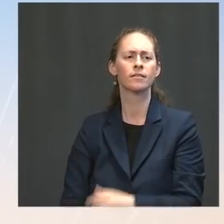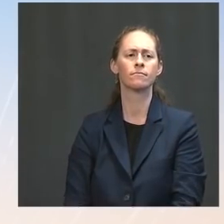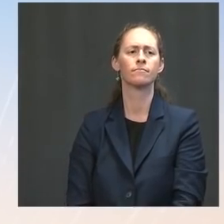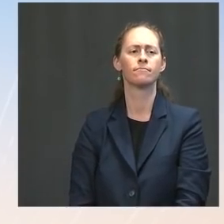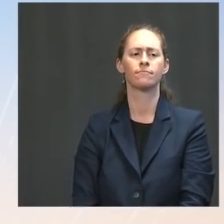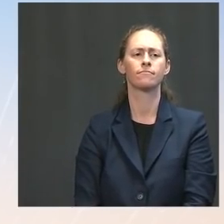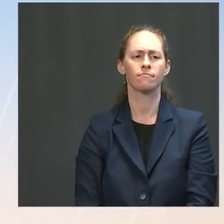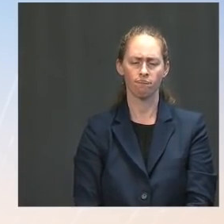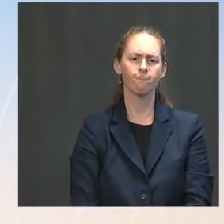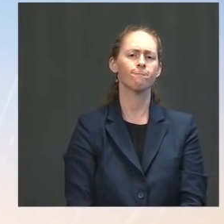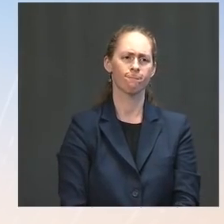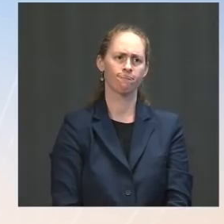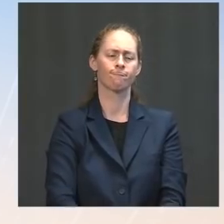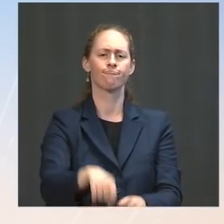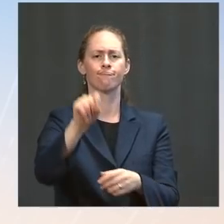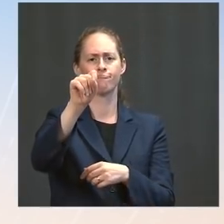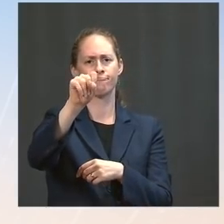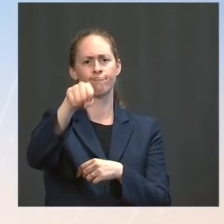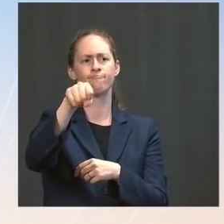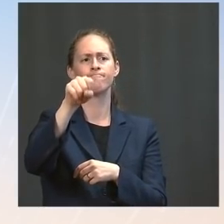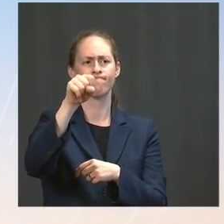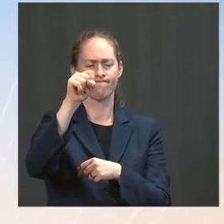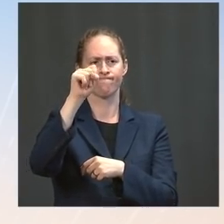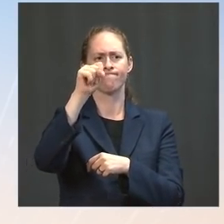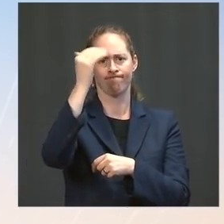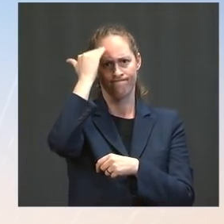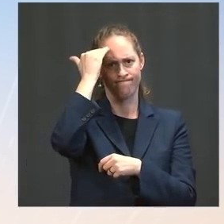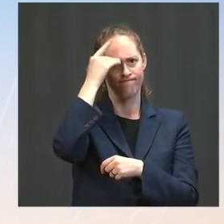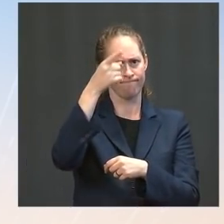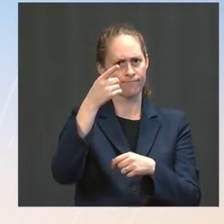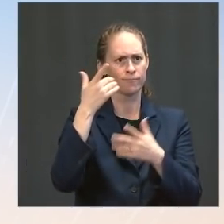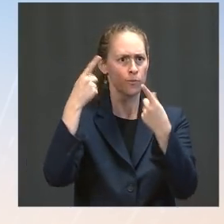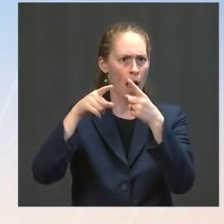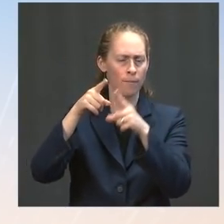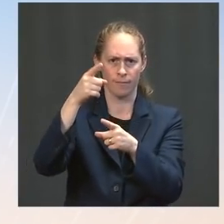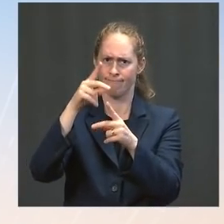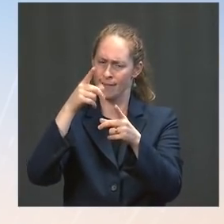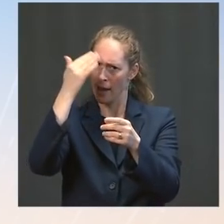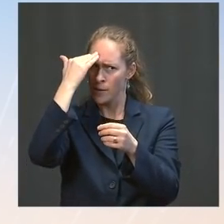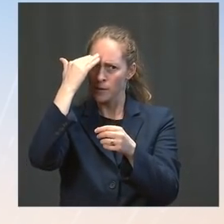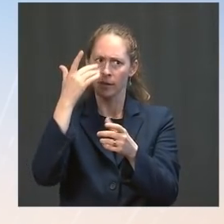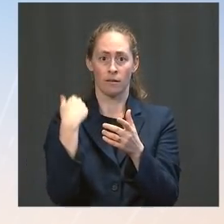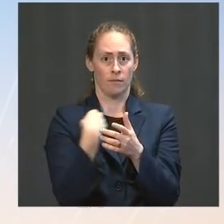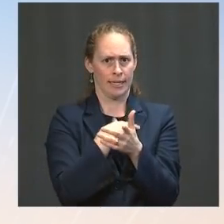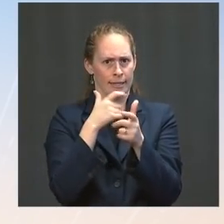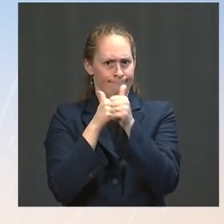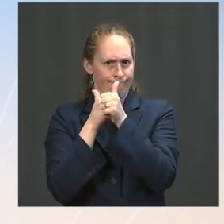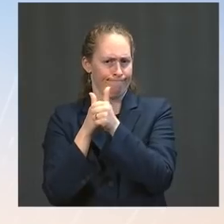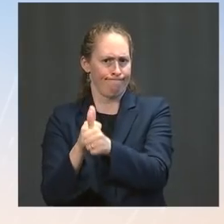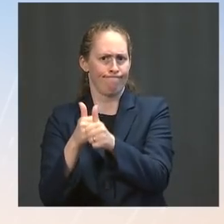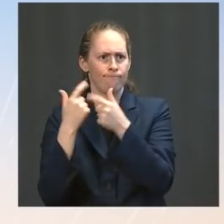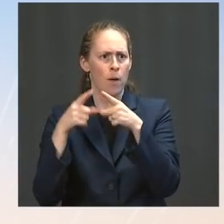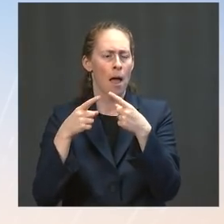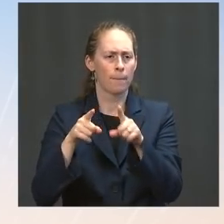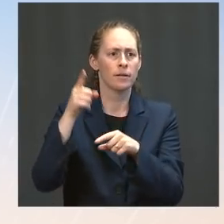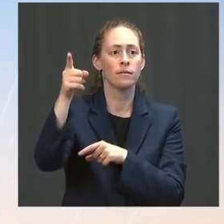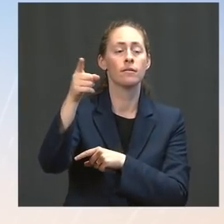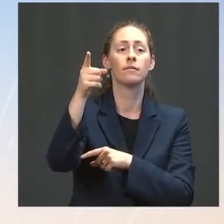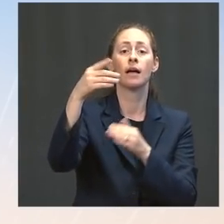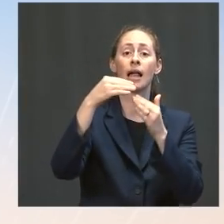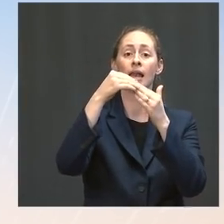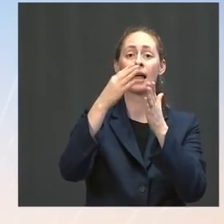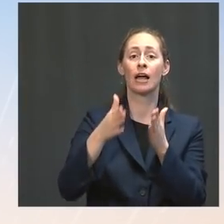And as you well know, and the president has lengthy meetings, sometimes more than once a day, with his national security team. But yes, the contingency plans he requested, he